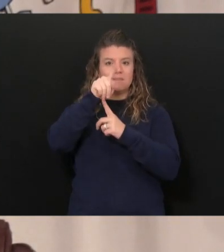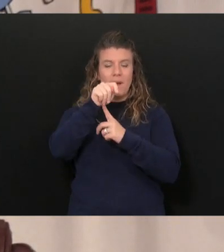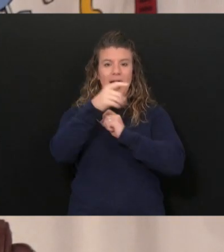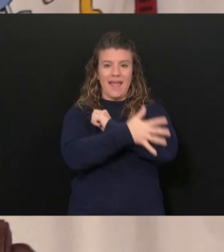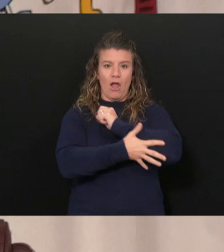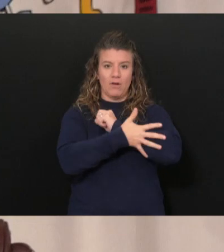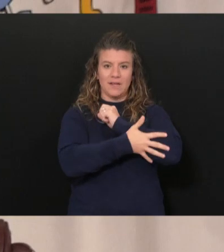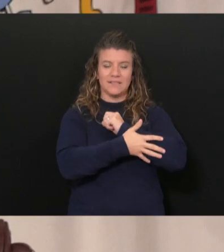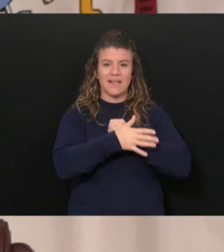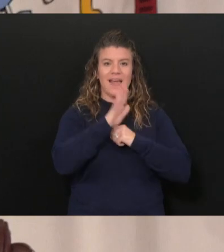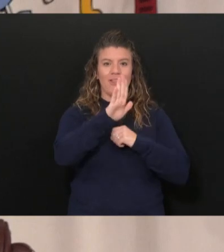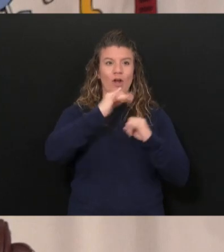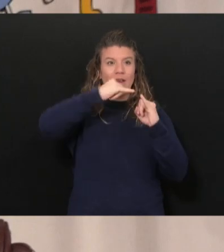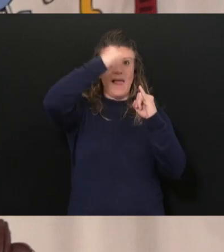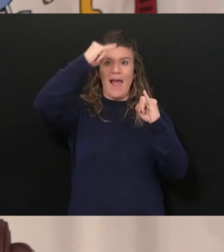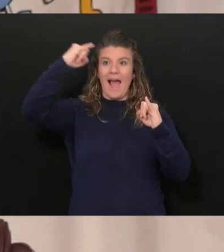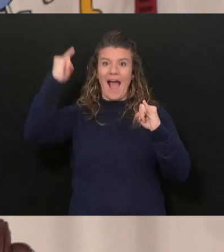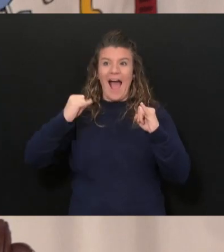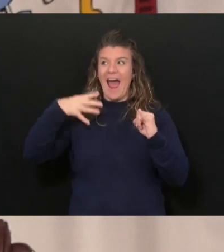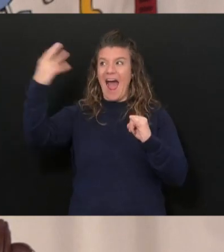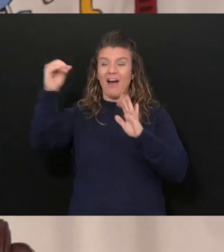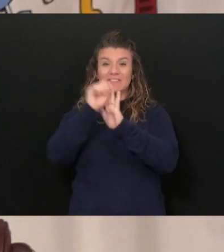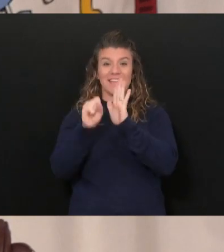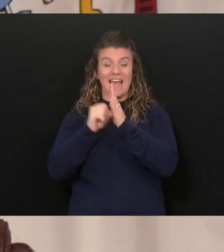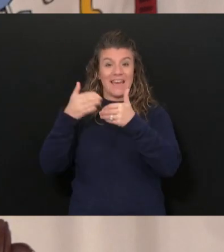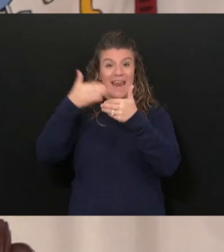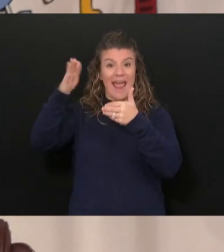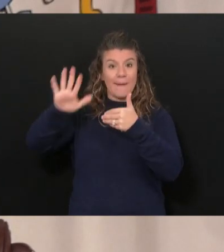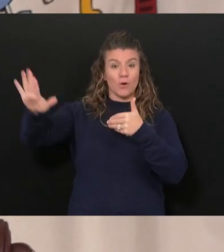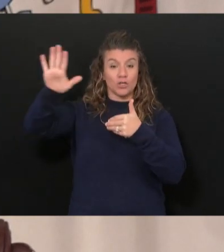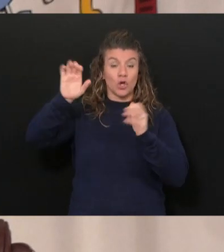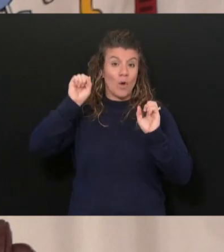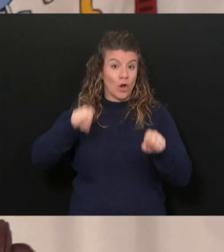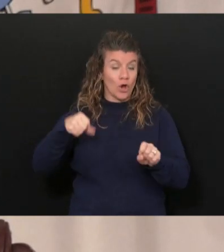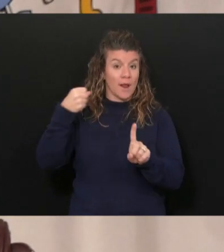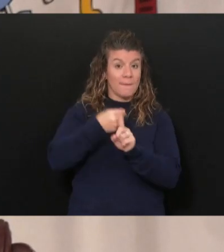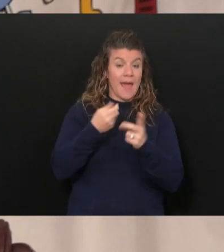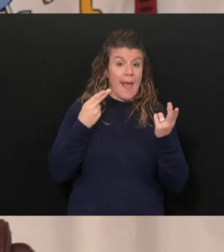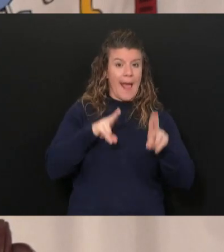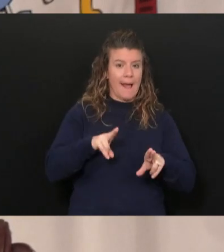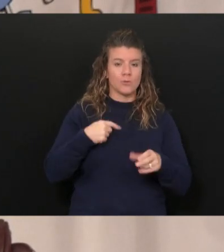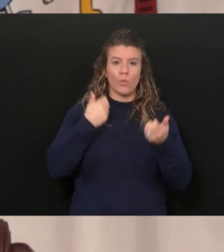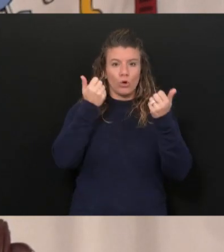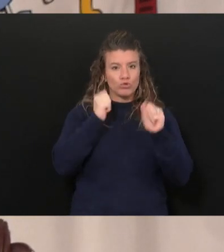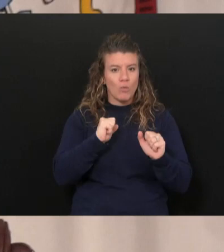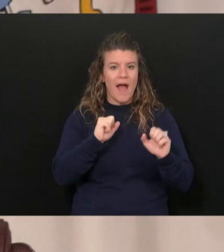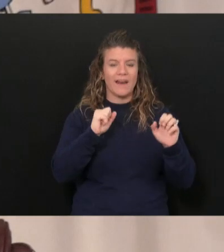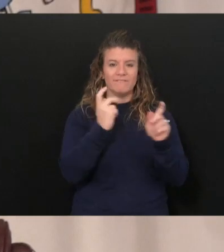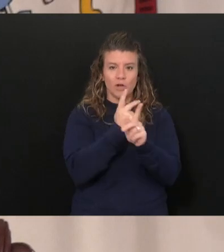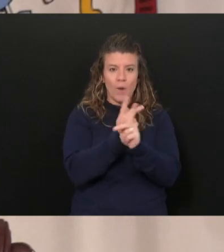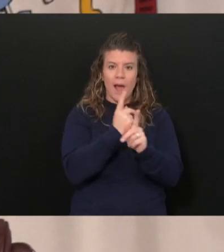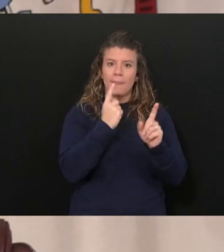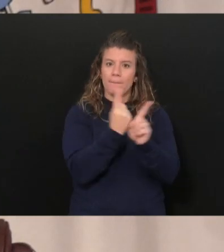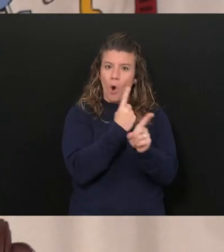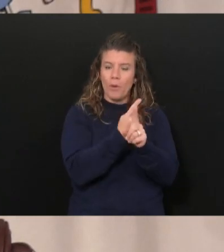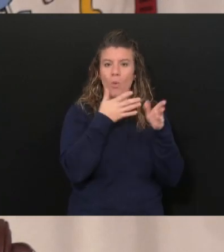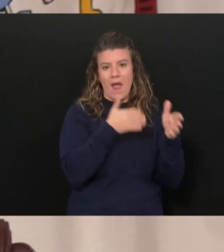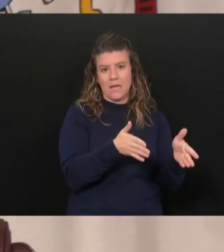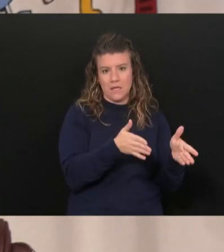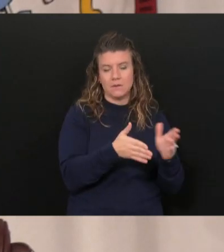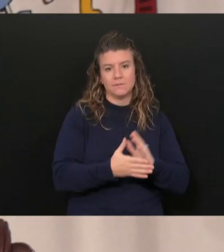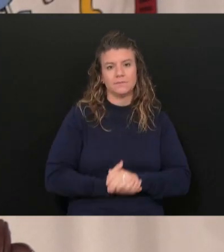the state neighbors and issues that we may have, and we're going to try to treat that appropriately.